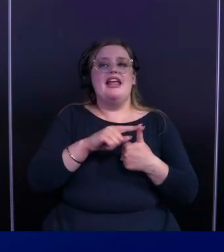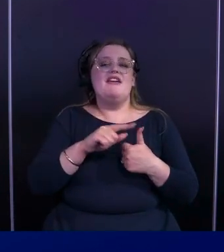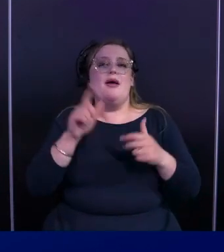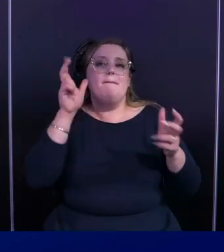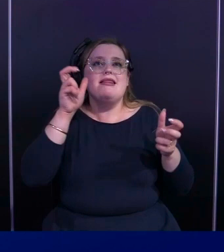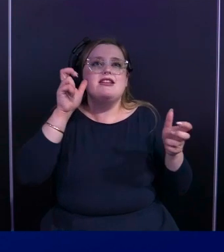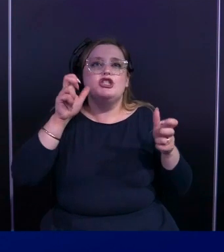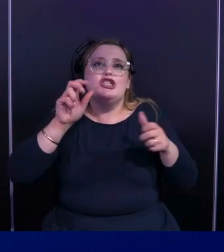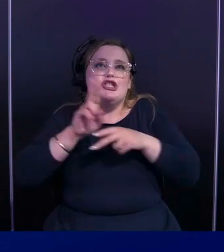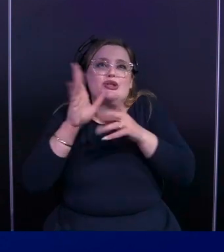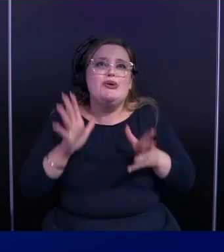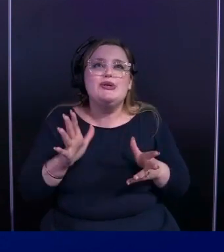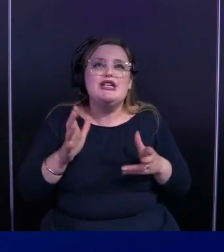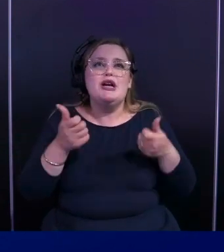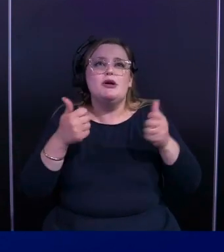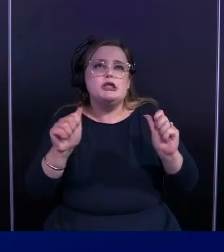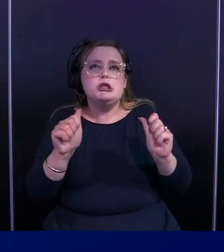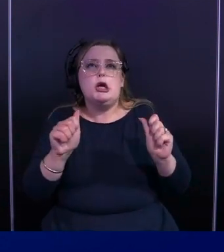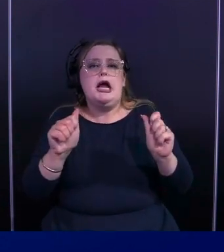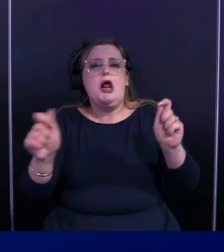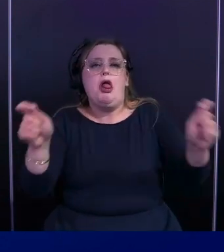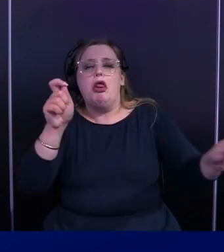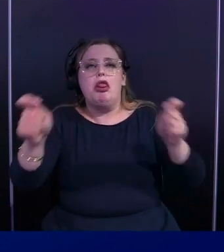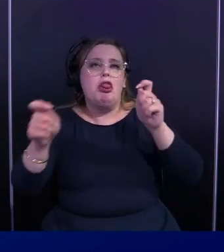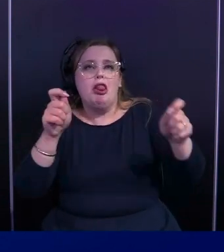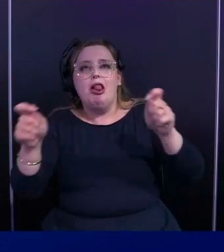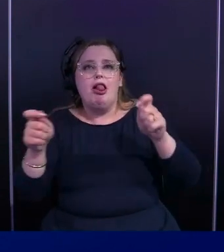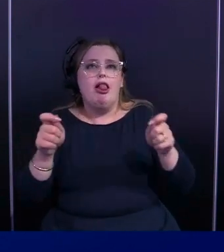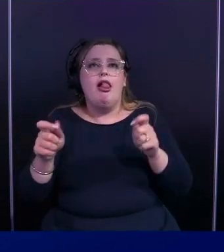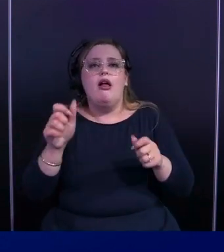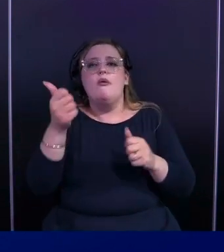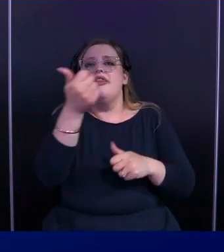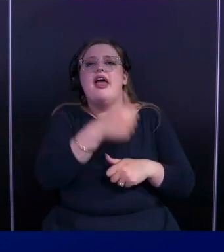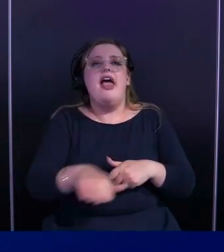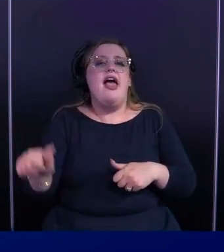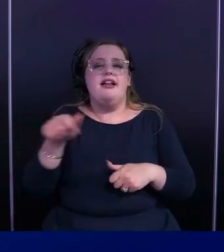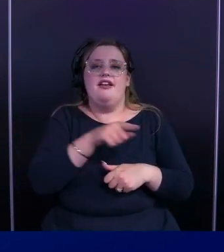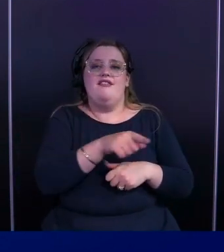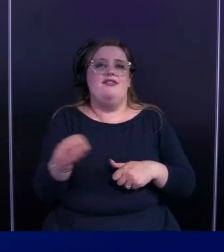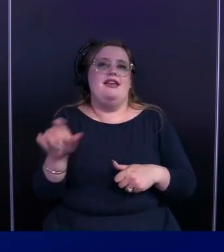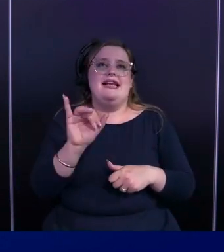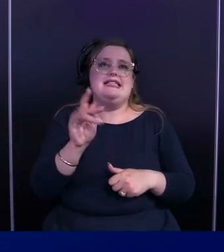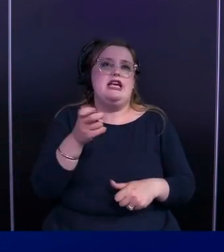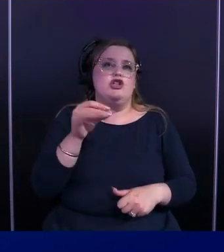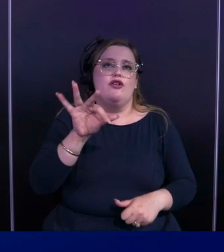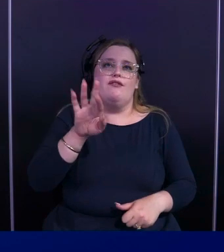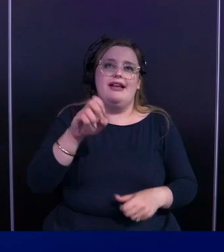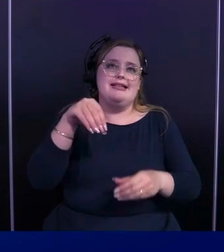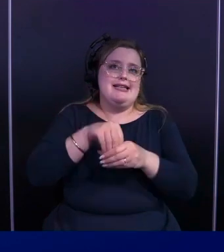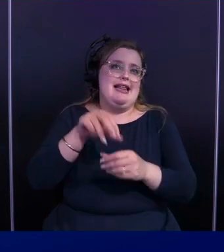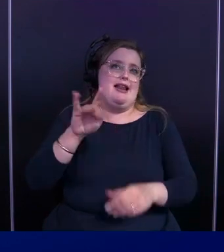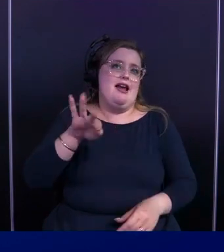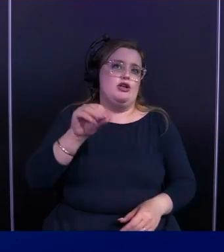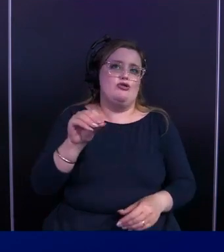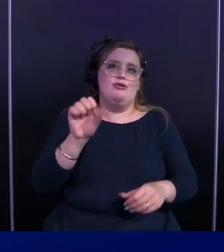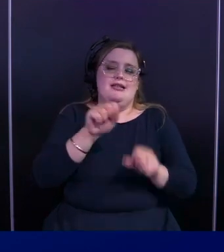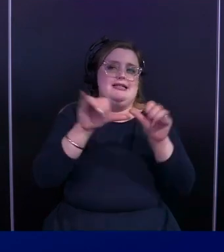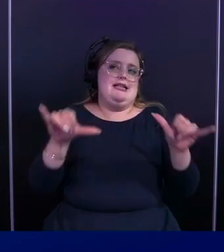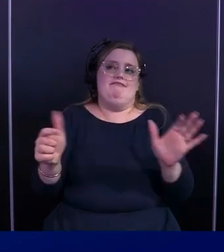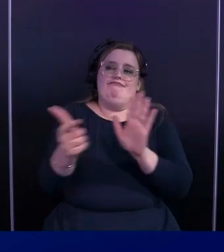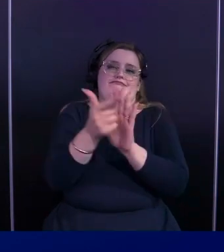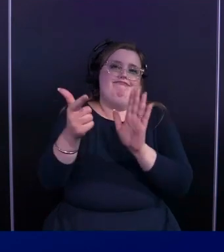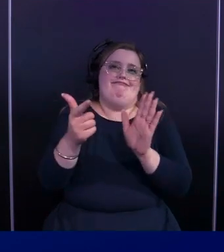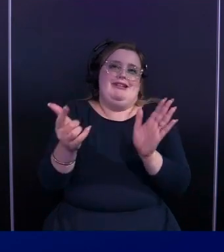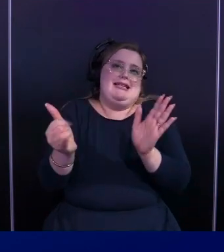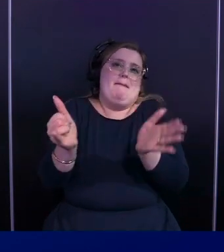to muck around with any of the BIOSes or any of the spy interfaces that's sitting in the Nitro system, there's just no way to do it because of the